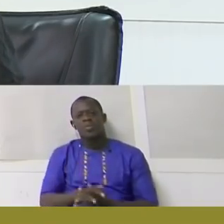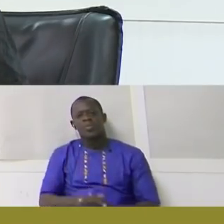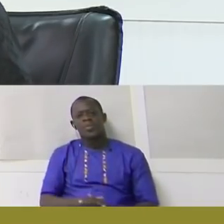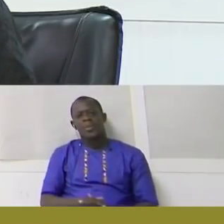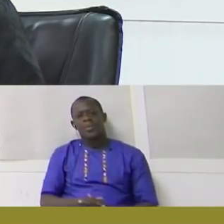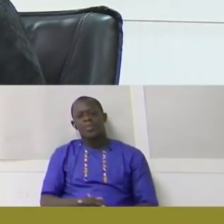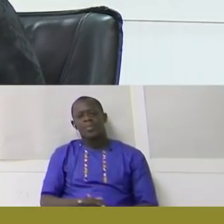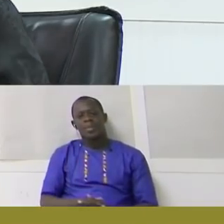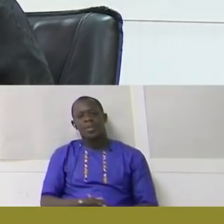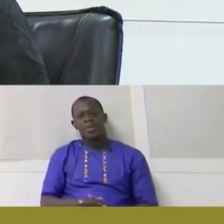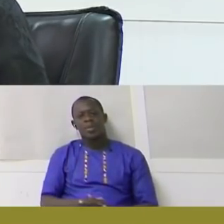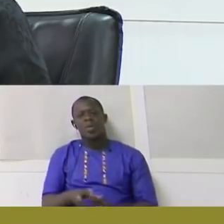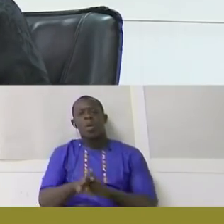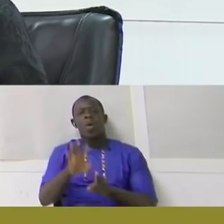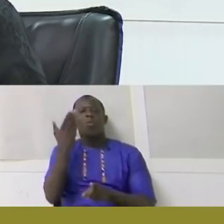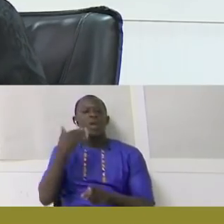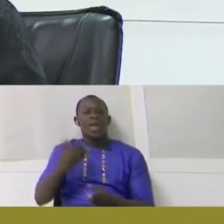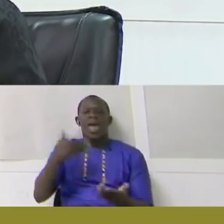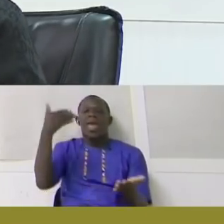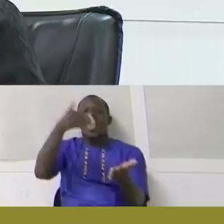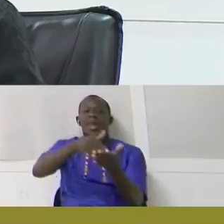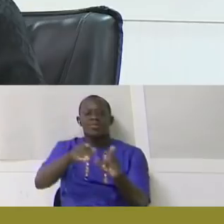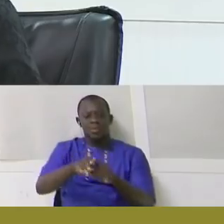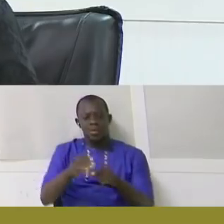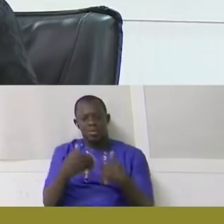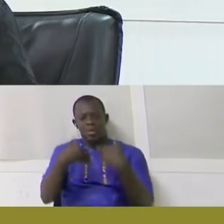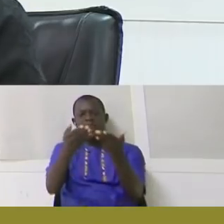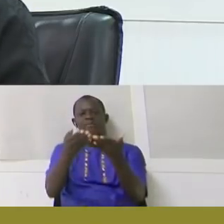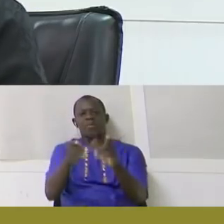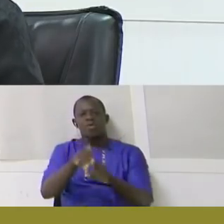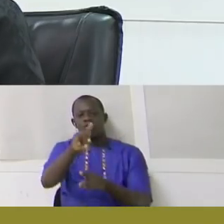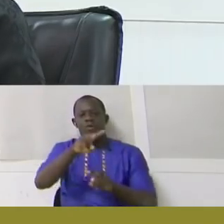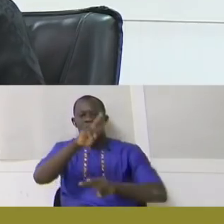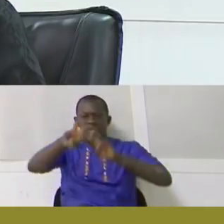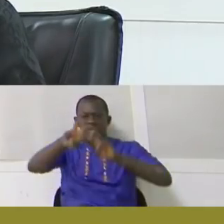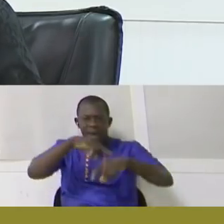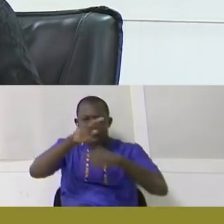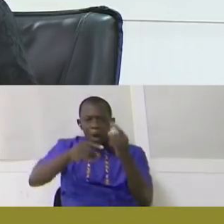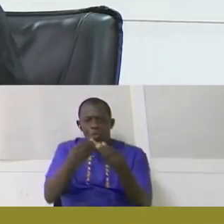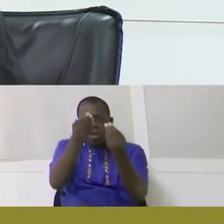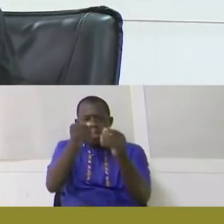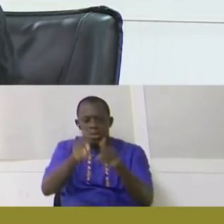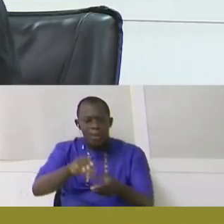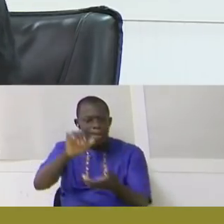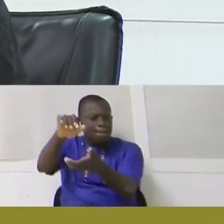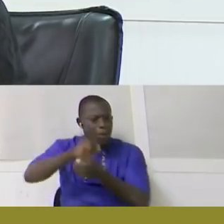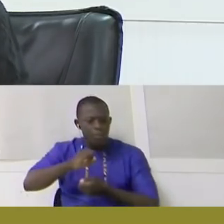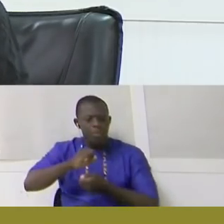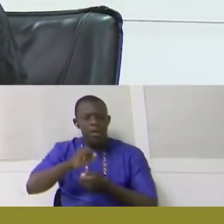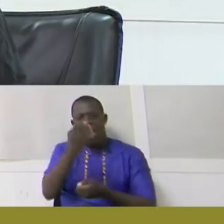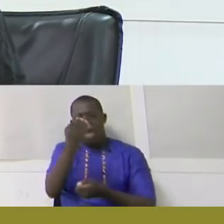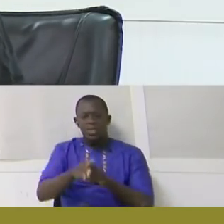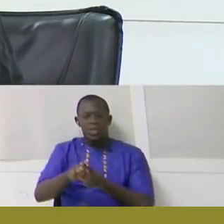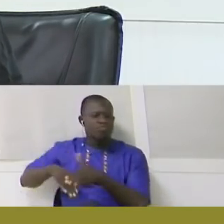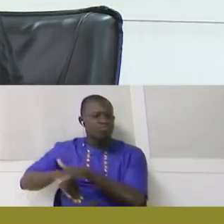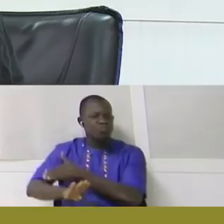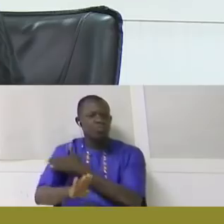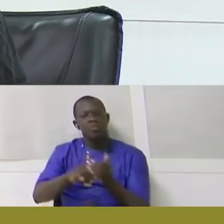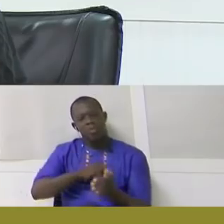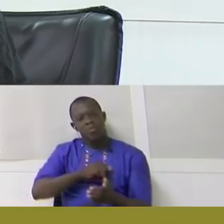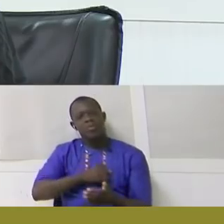make him go. So bima ñewé maneko am, you are looking for money, remu grab halis bi dugal ko ci posam bi. So when I came and said to him, take, you are looking